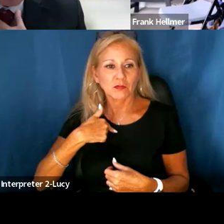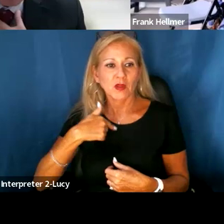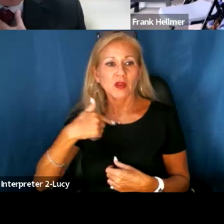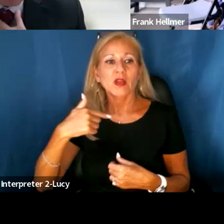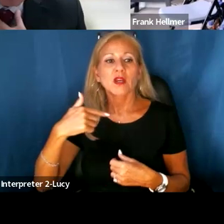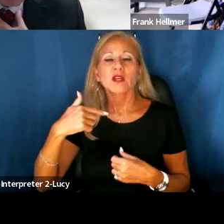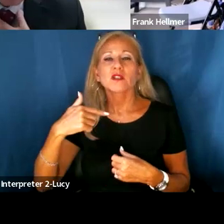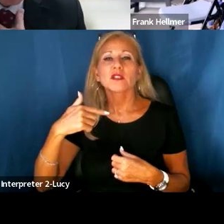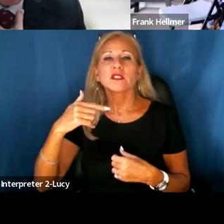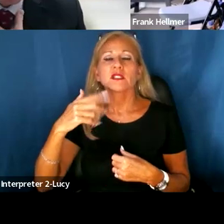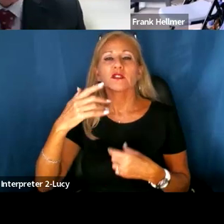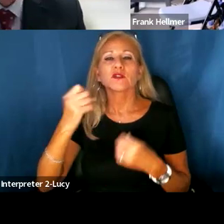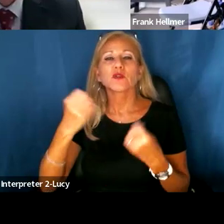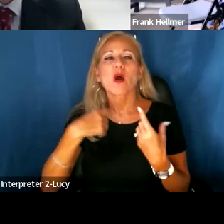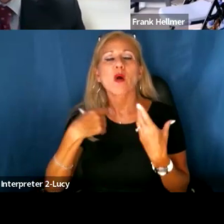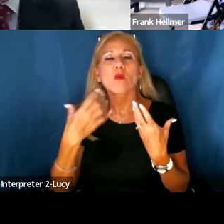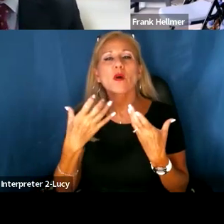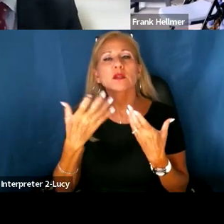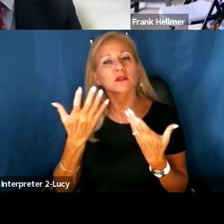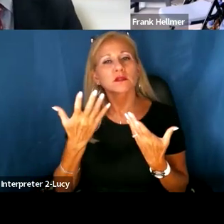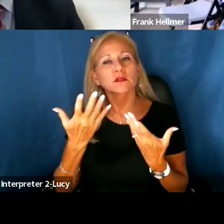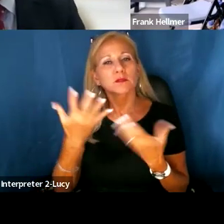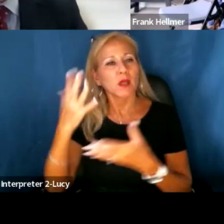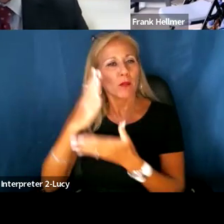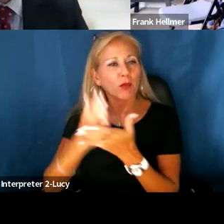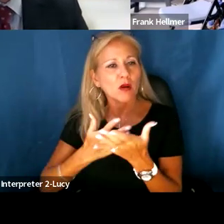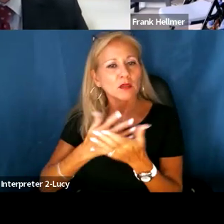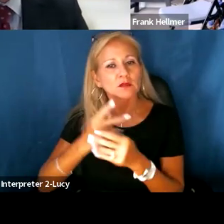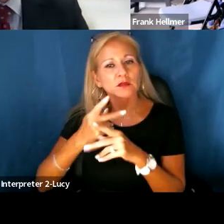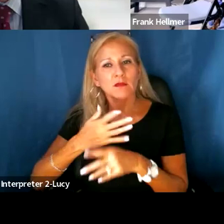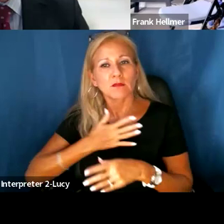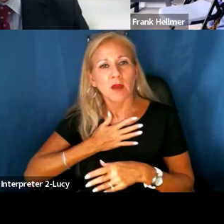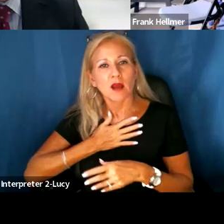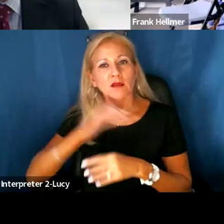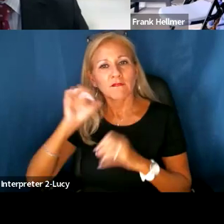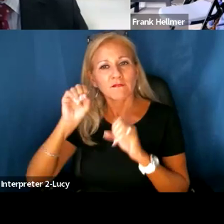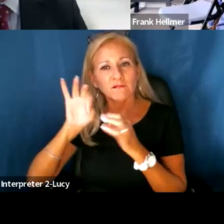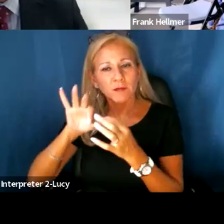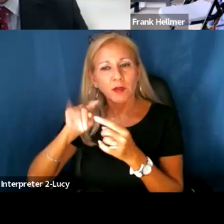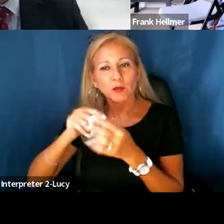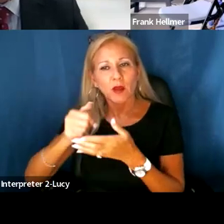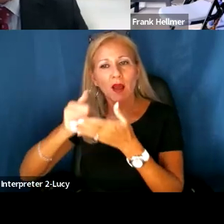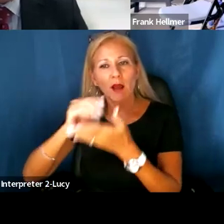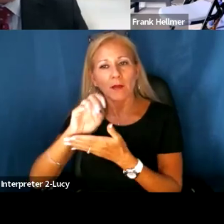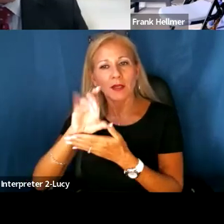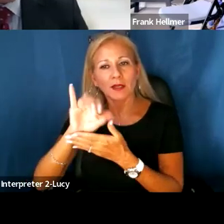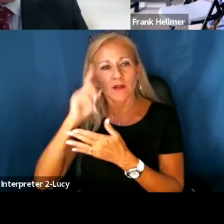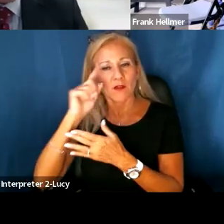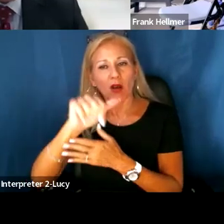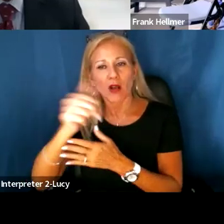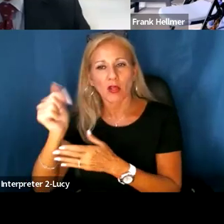wanted to see if I couldn't lend my voice to help improve Medicaid for others, and I